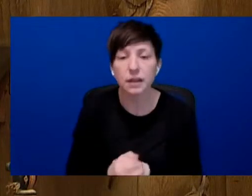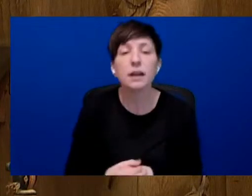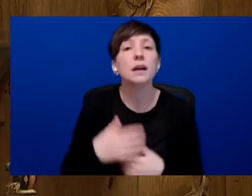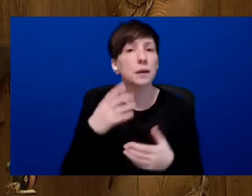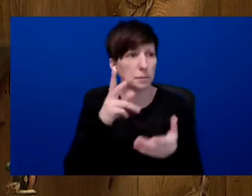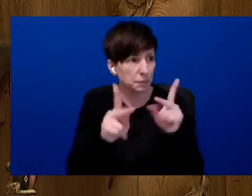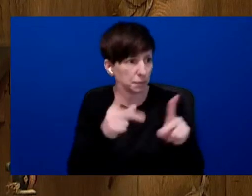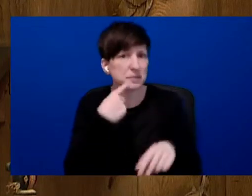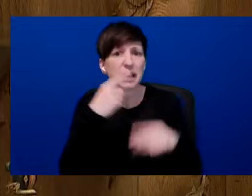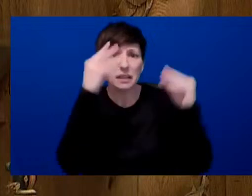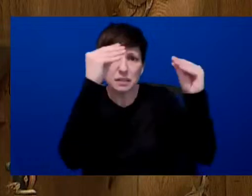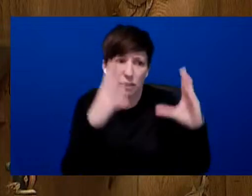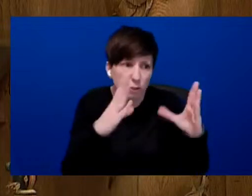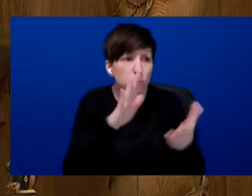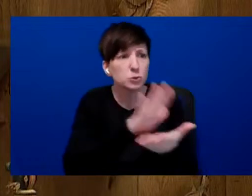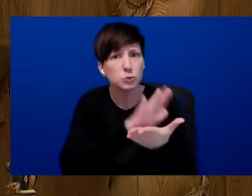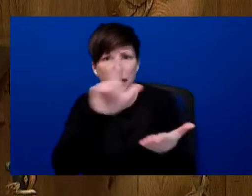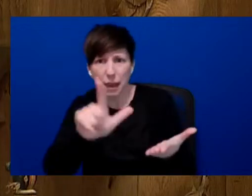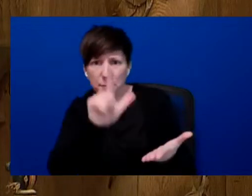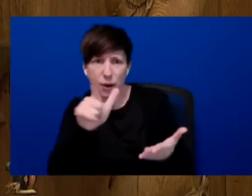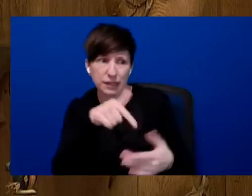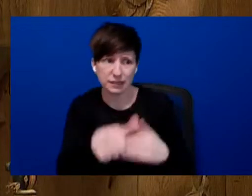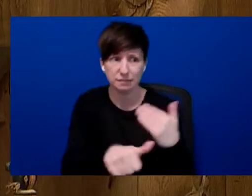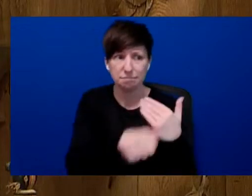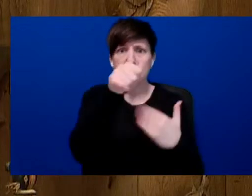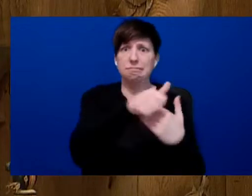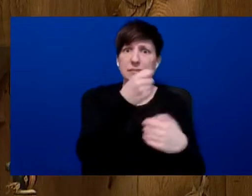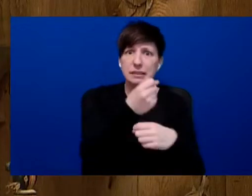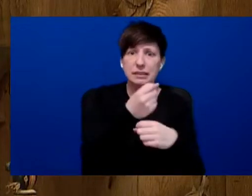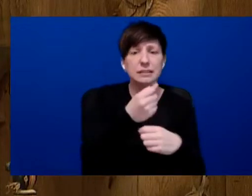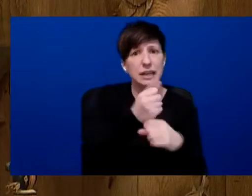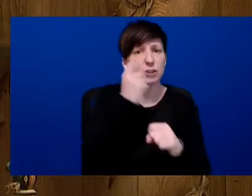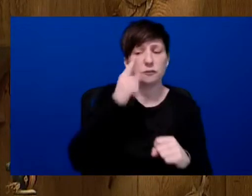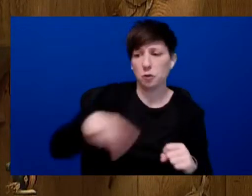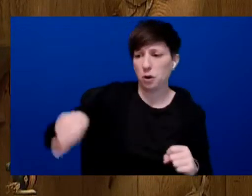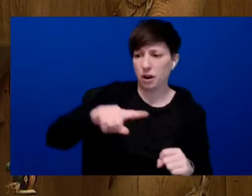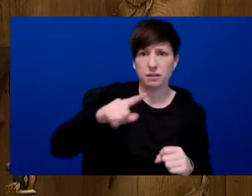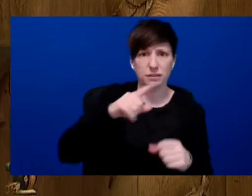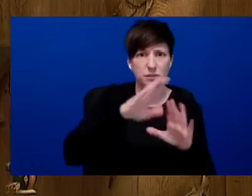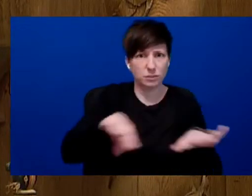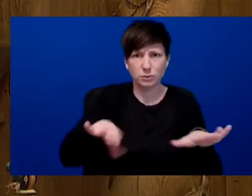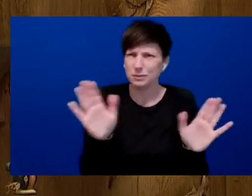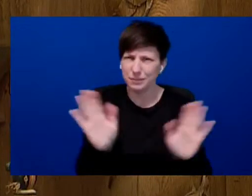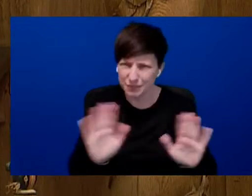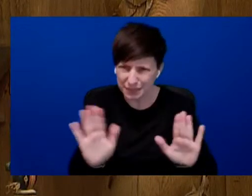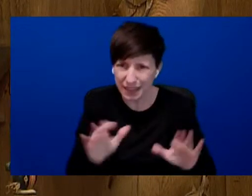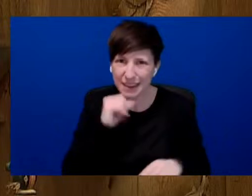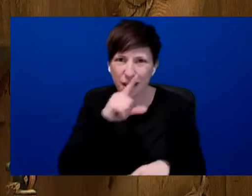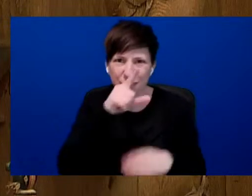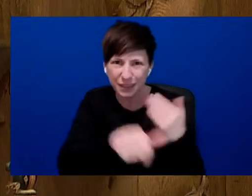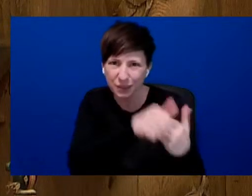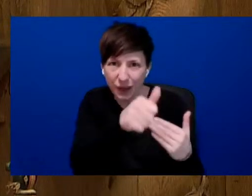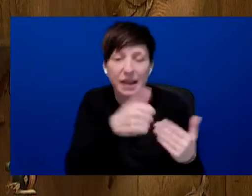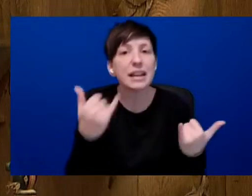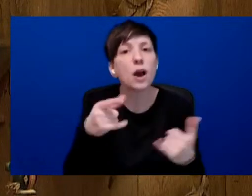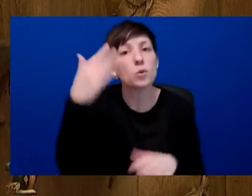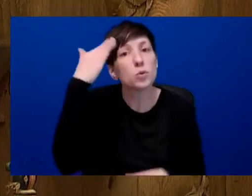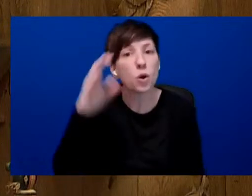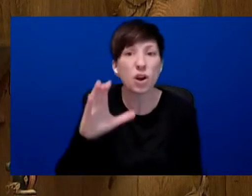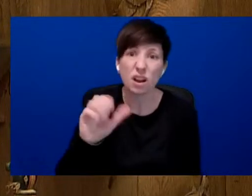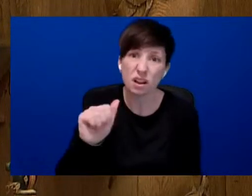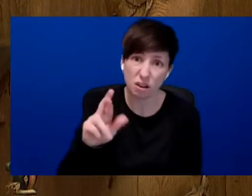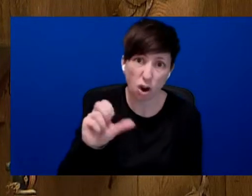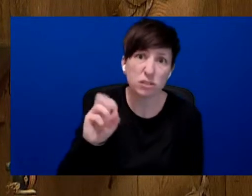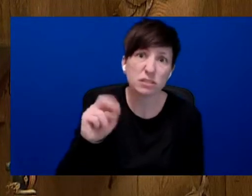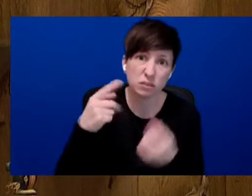to our kids, your government understands the real threats. Many of you are now aware of Carson, a 12-year-old boy